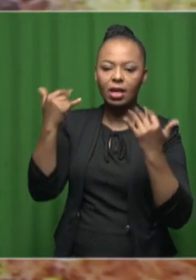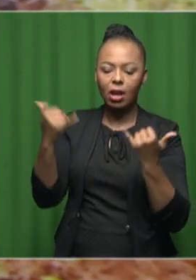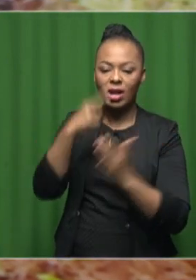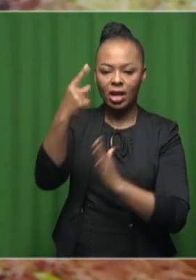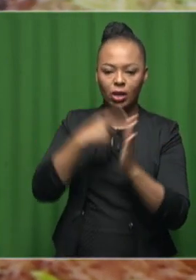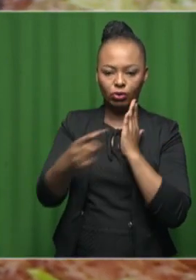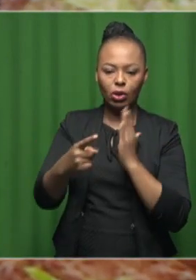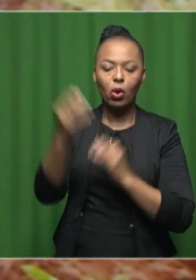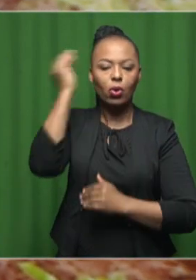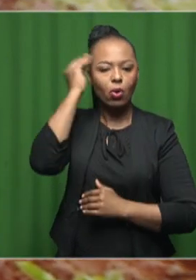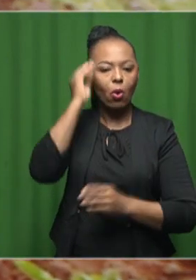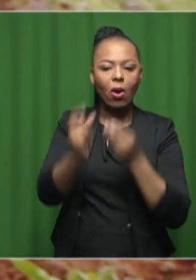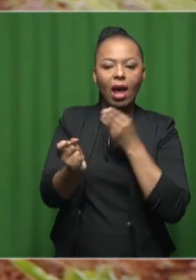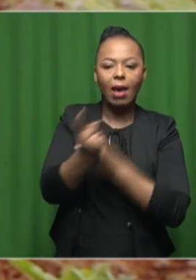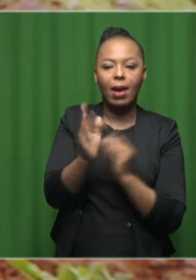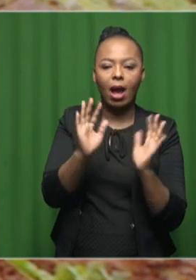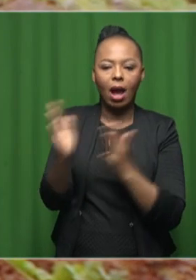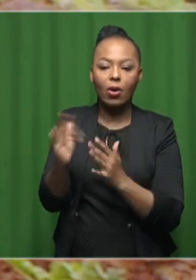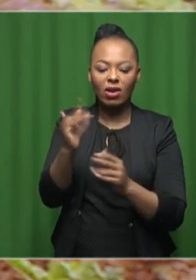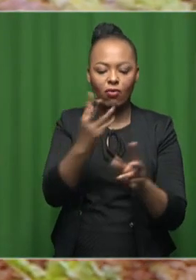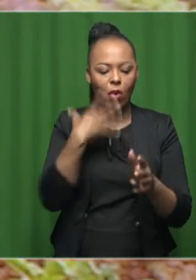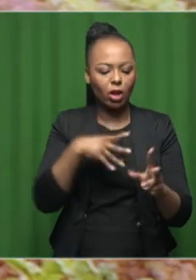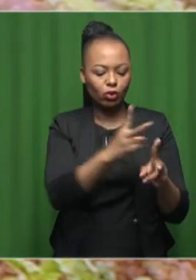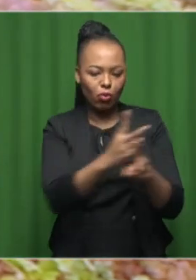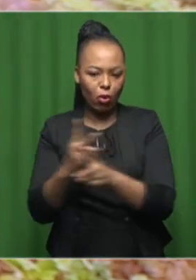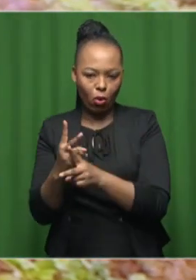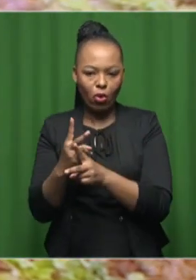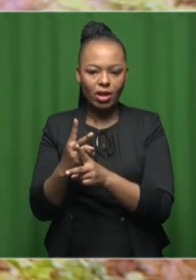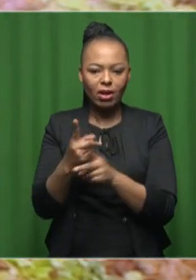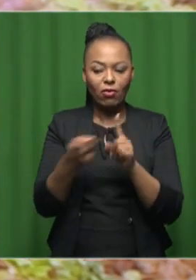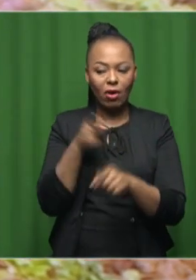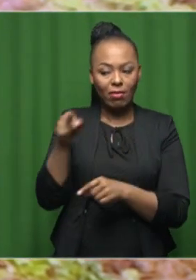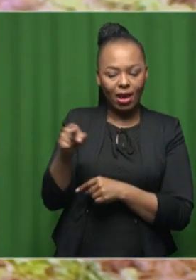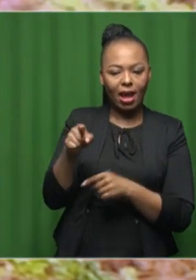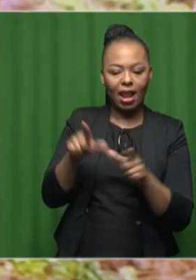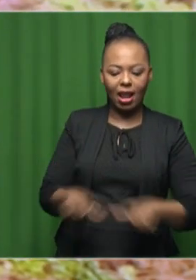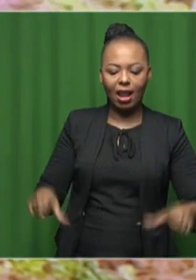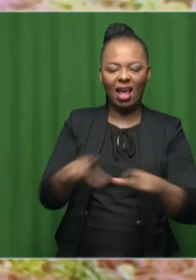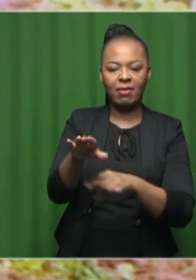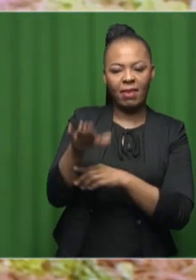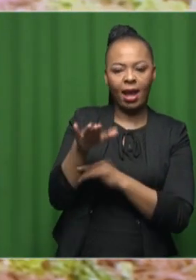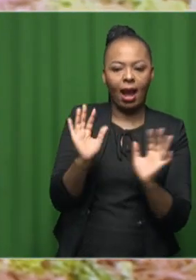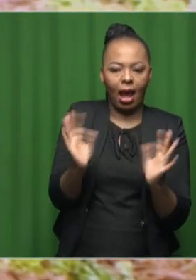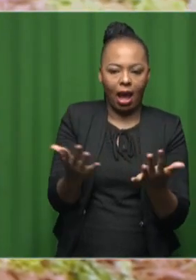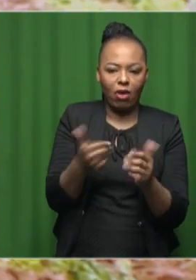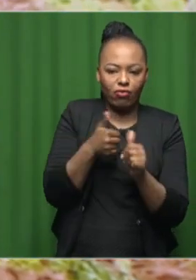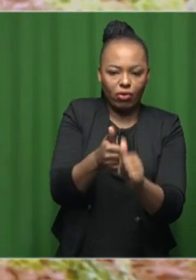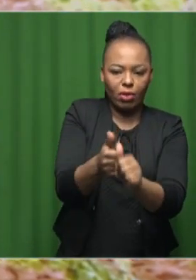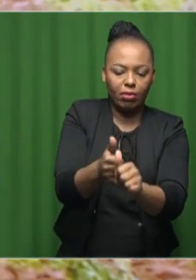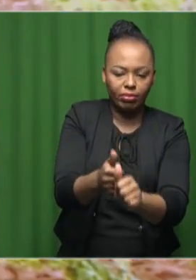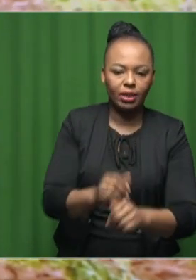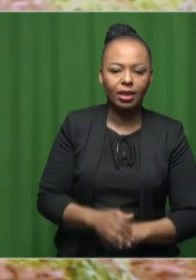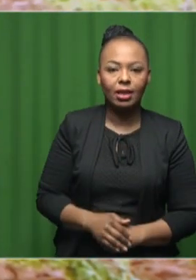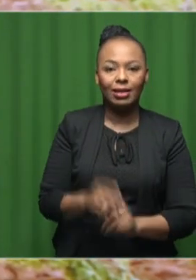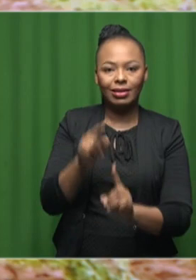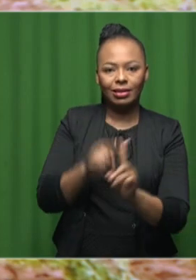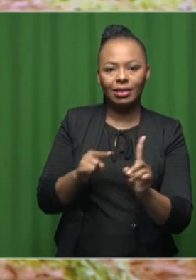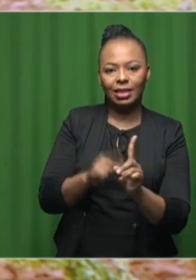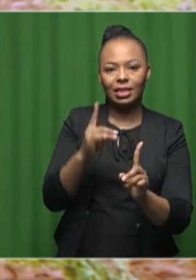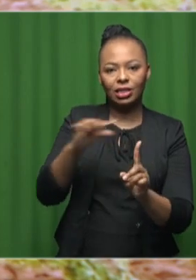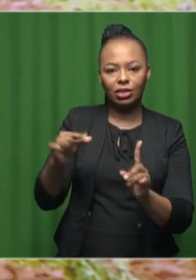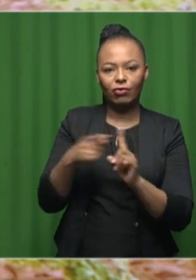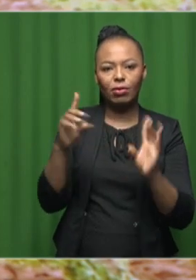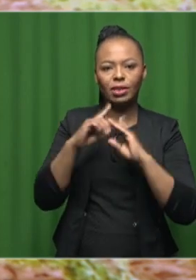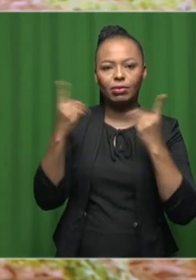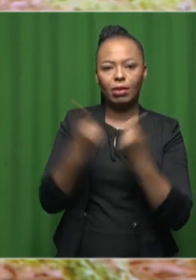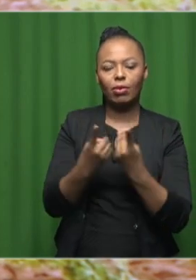we should know what it all entails to get those funds available. Of course, that is the DG of the Department of Agriculture, Land Reform and